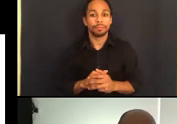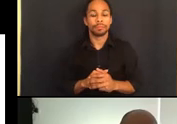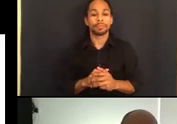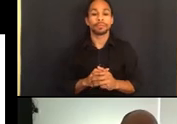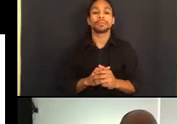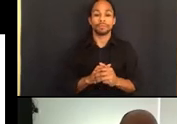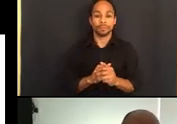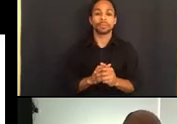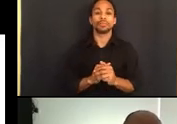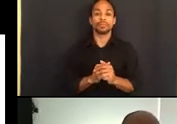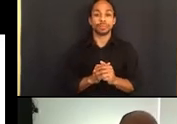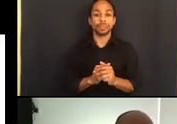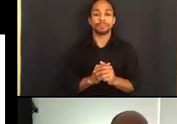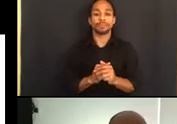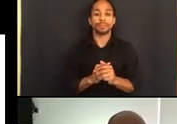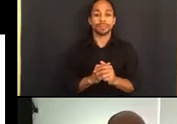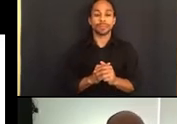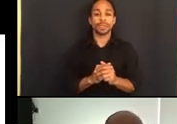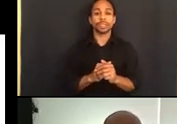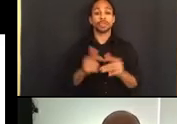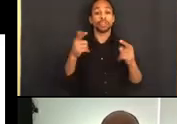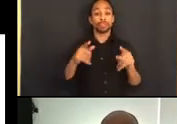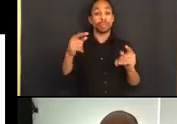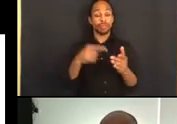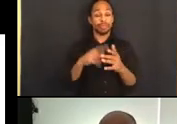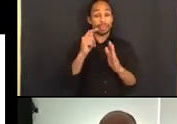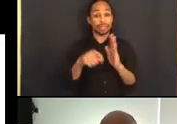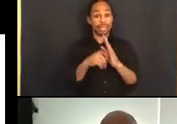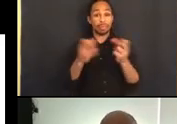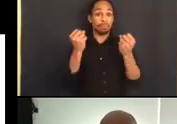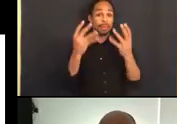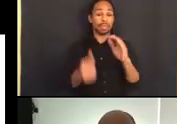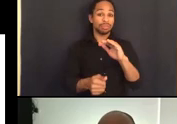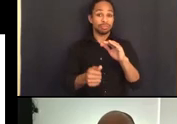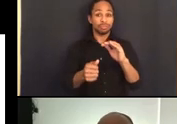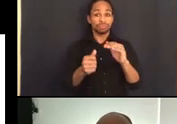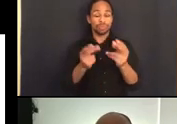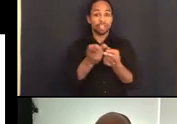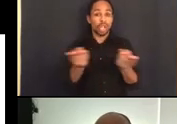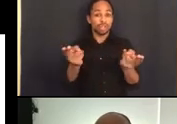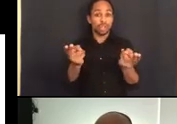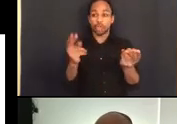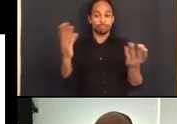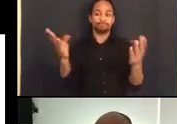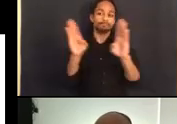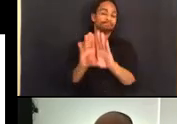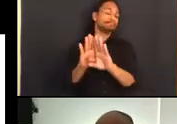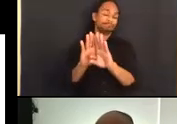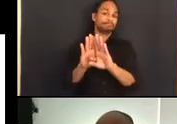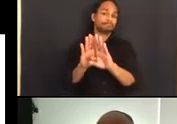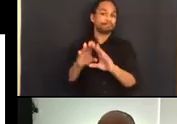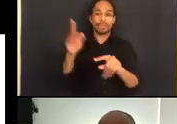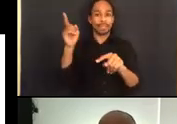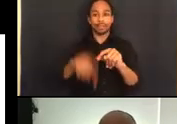issues. During this time, many shelters have also shut their doors to new residents to prevent the spread of